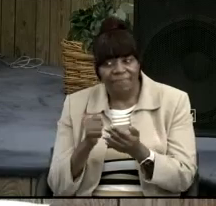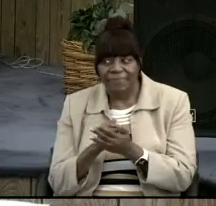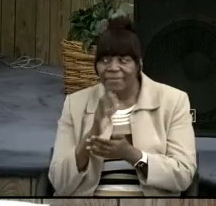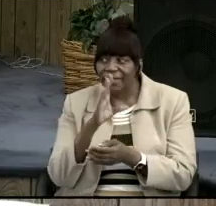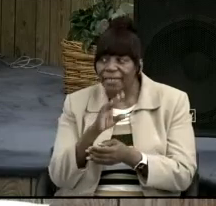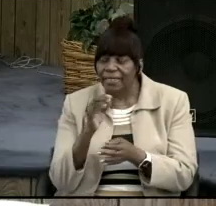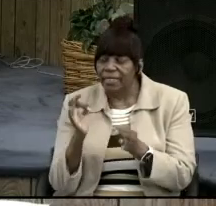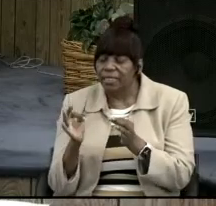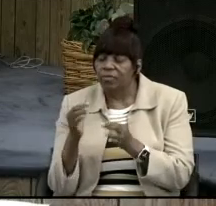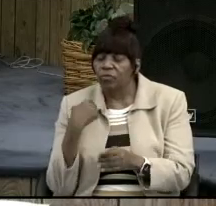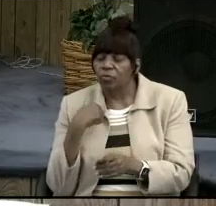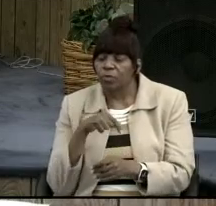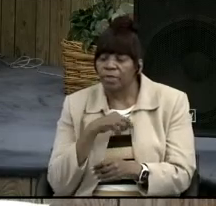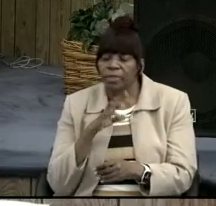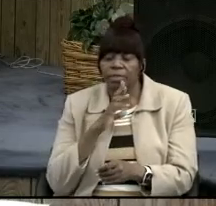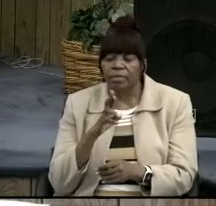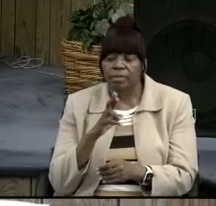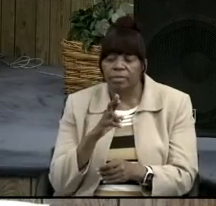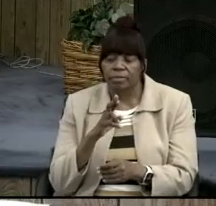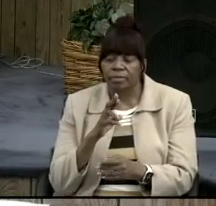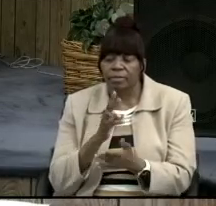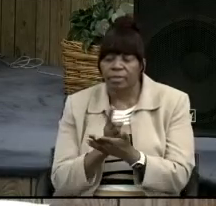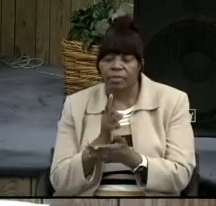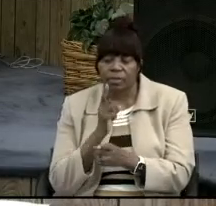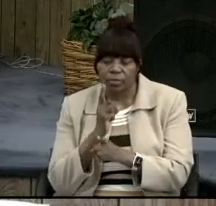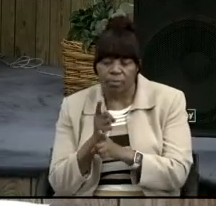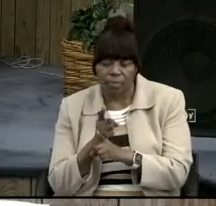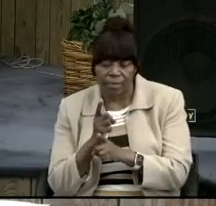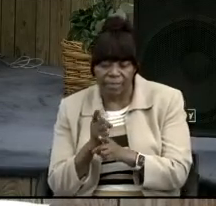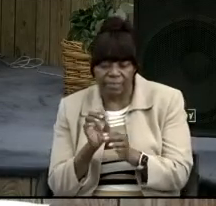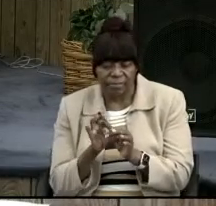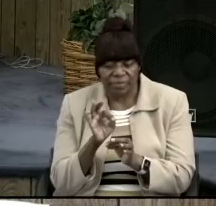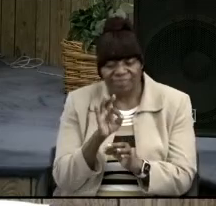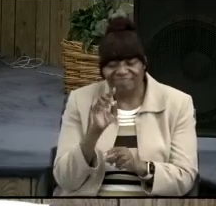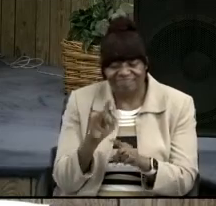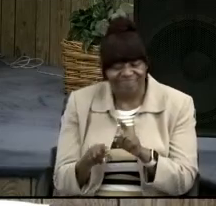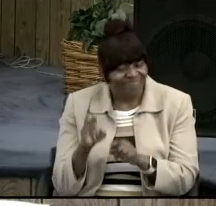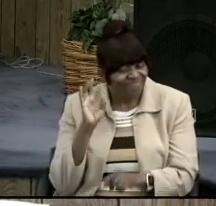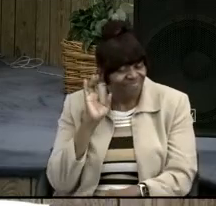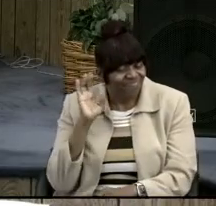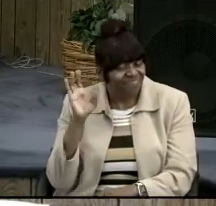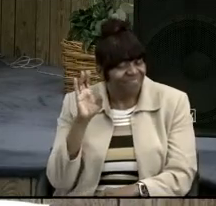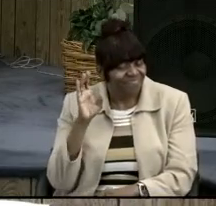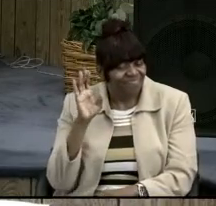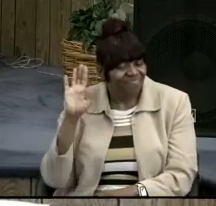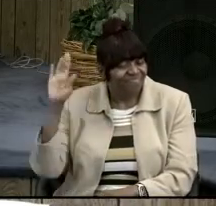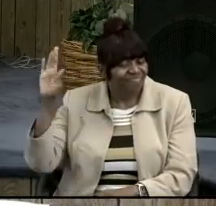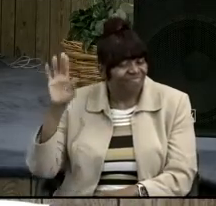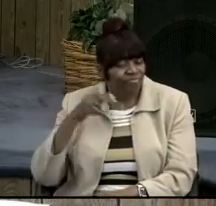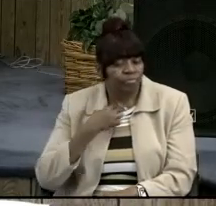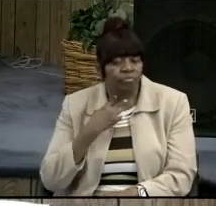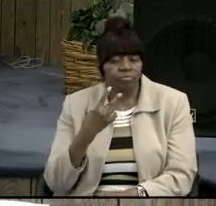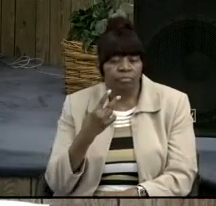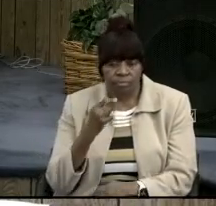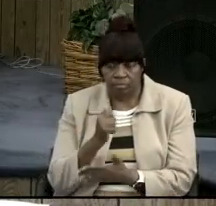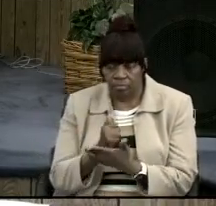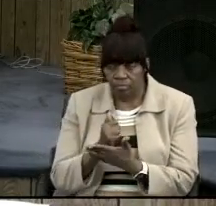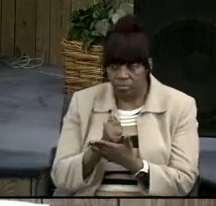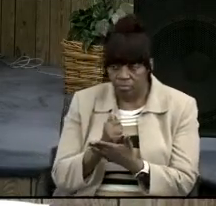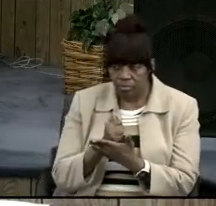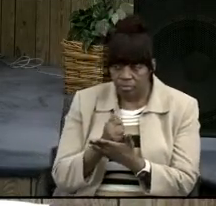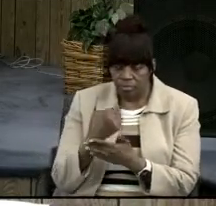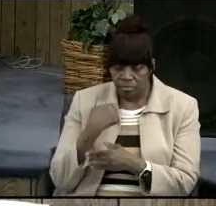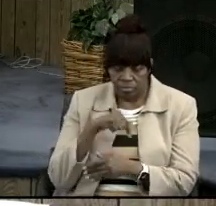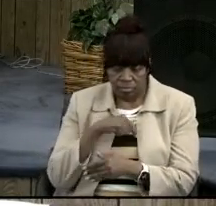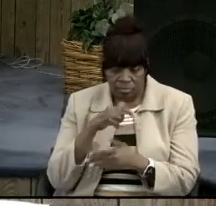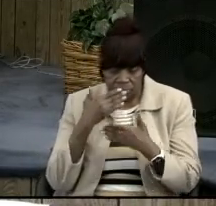unless we are in the right spirit, we will not be able to hear that voice. Amen. Amen.